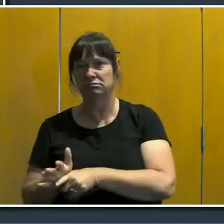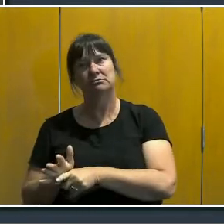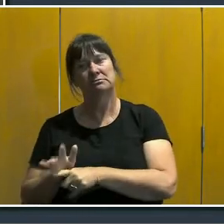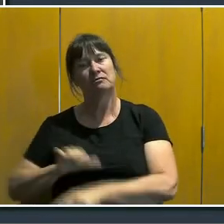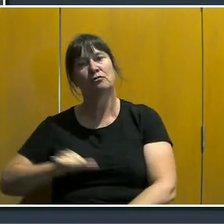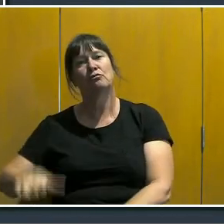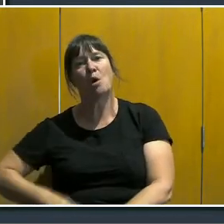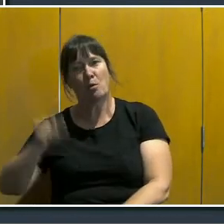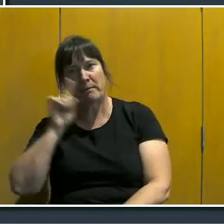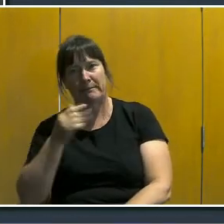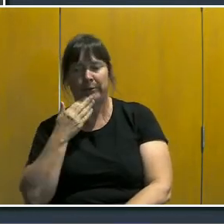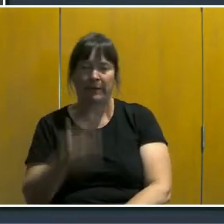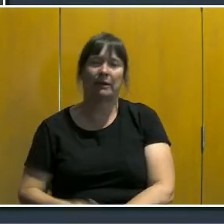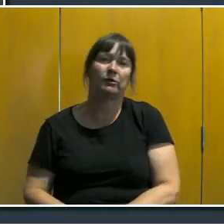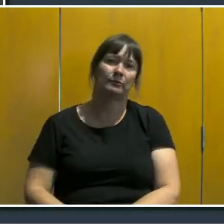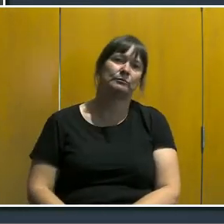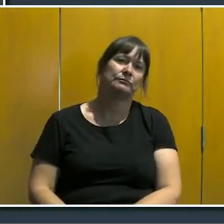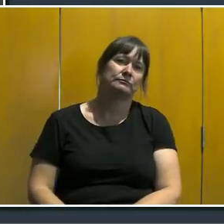don't like. Thank you.